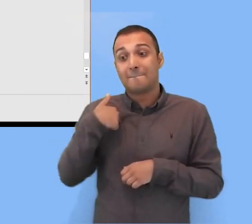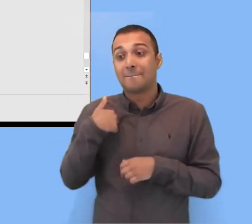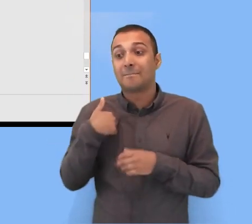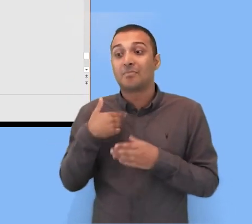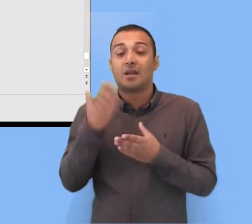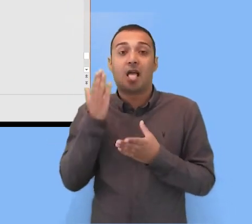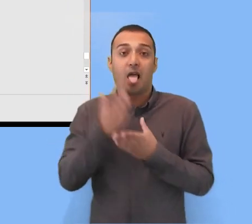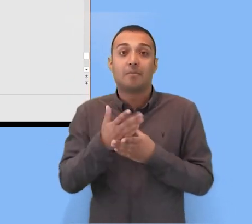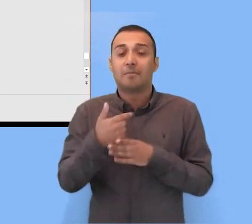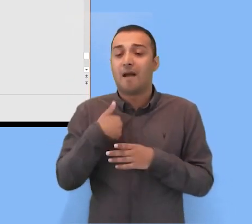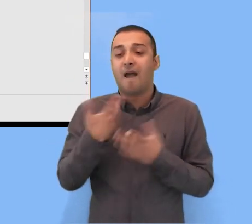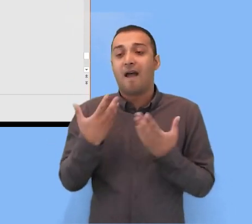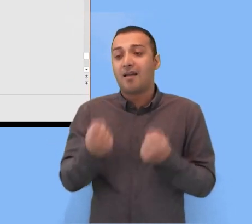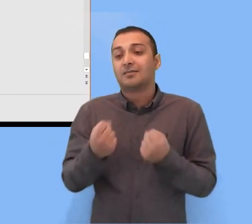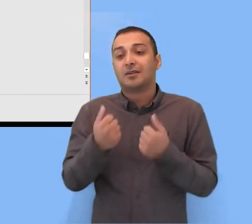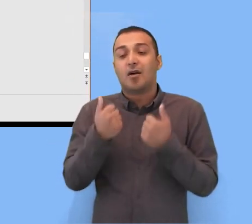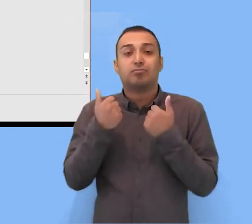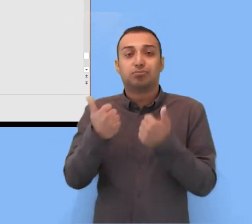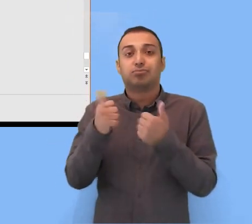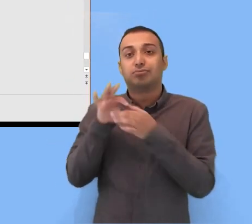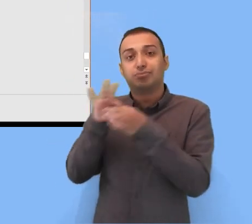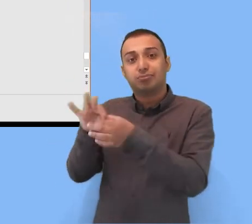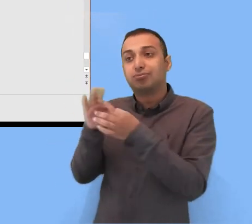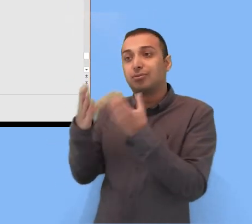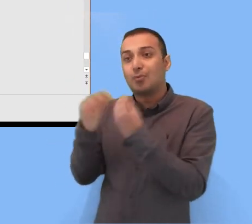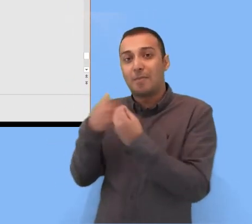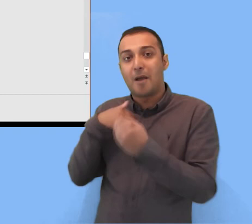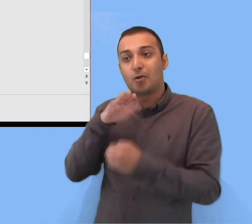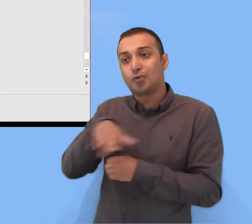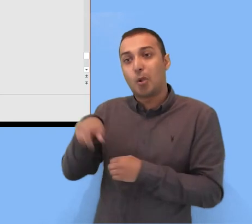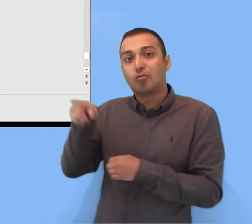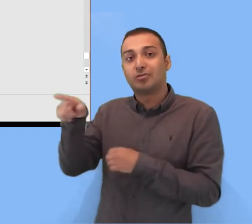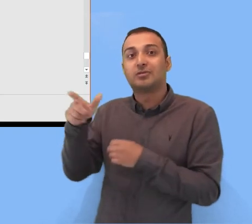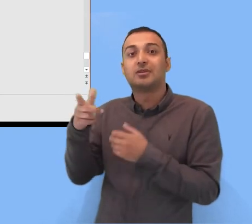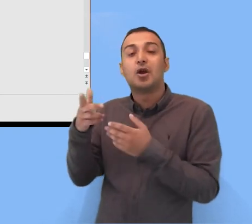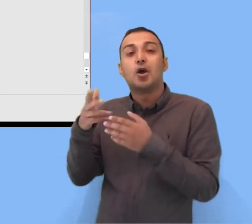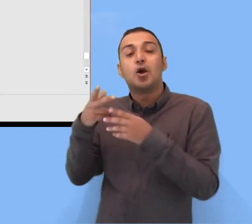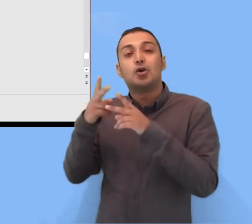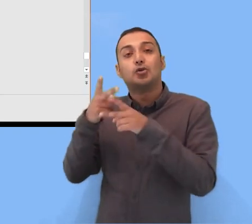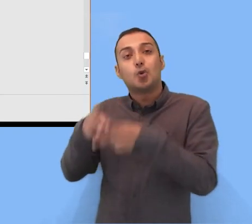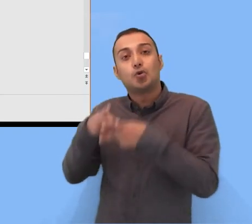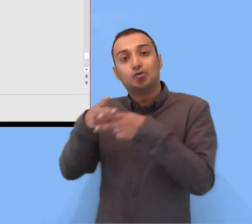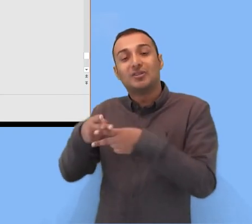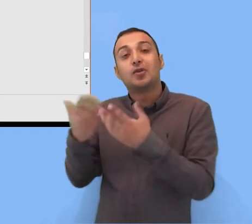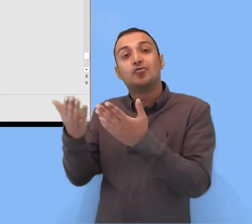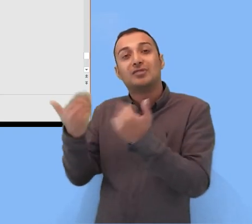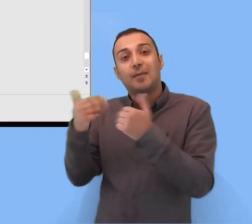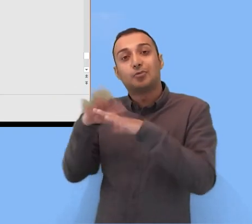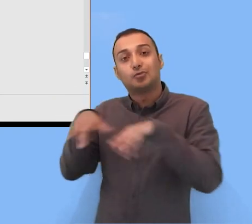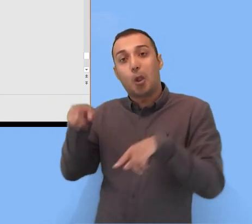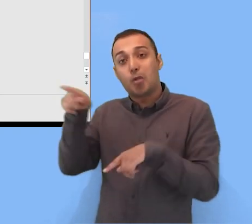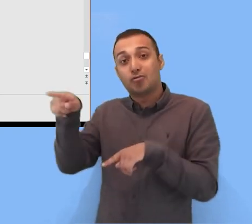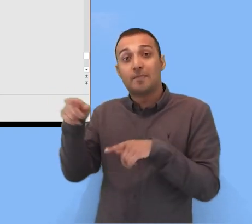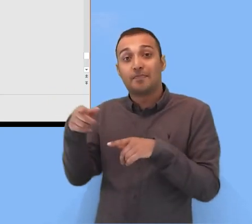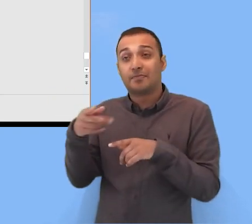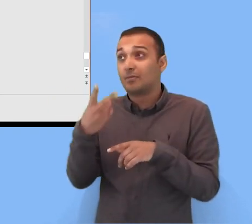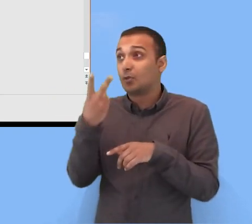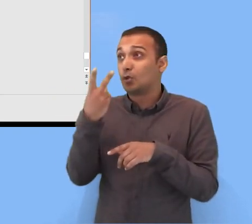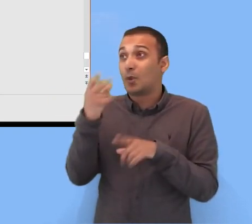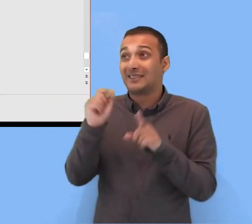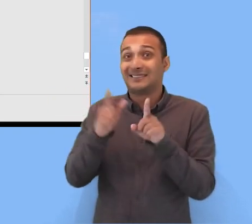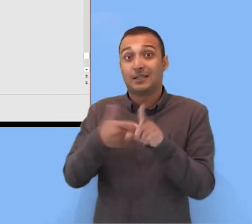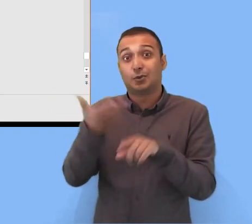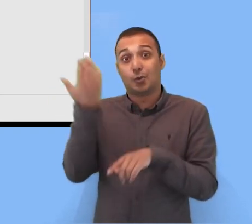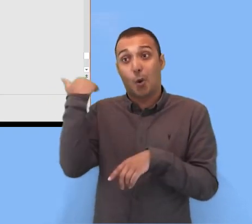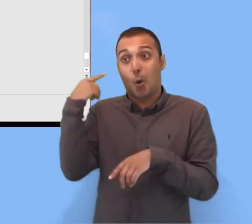our children's nursery and reception teacher, who had done all this 20 years back. And he